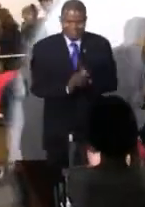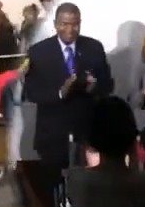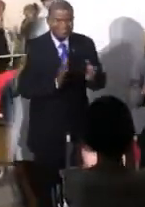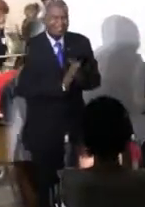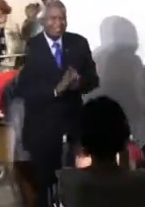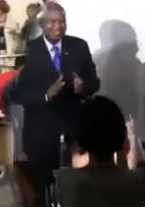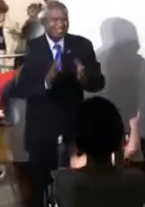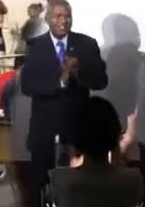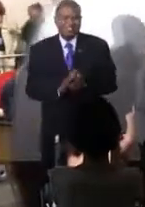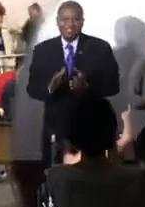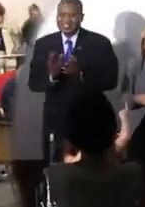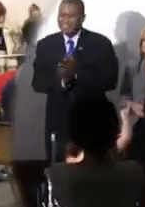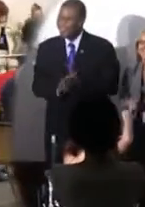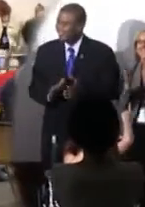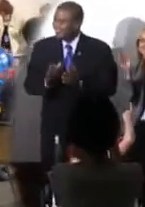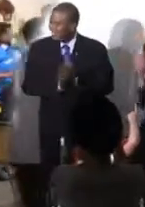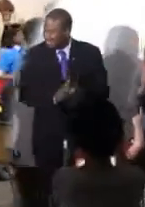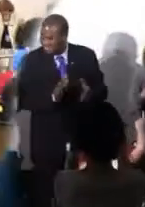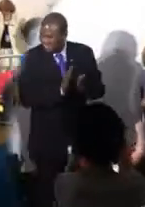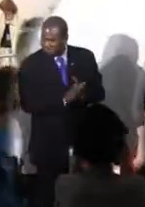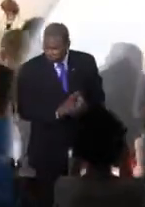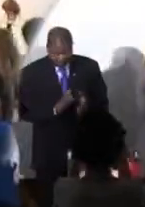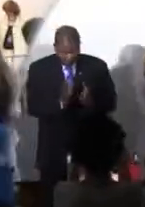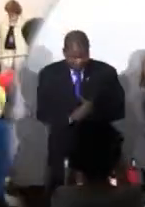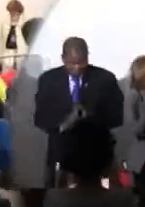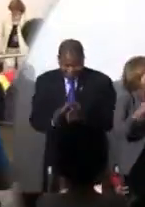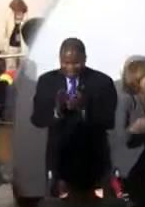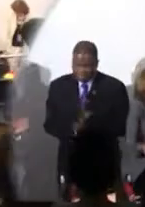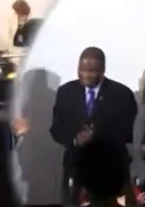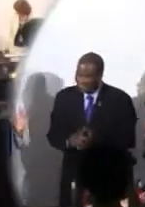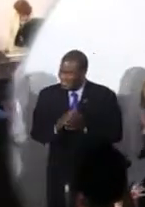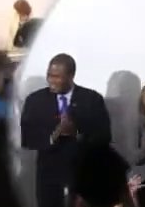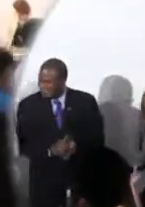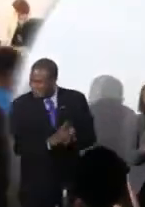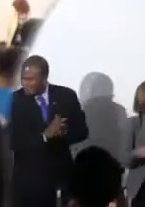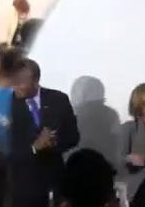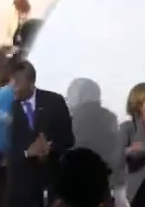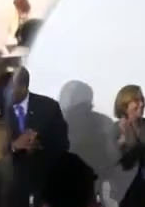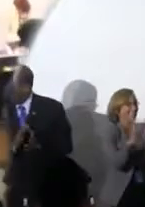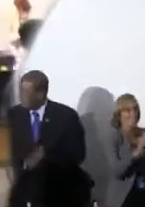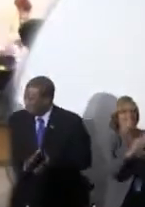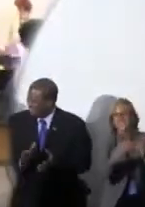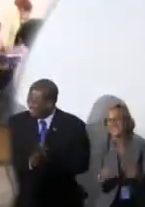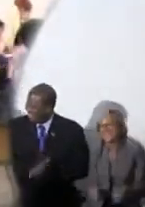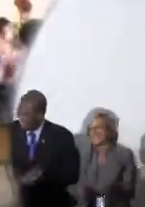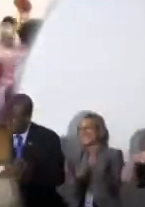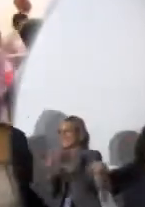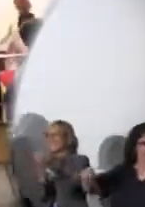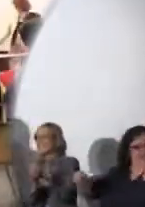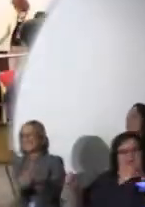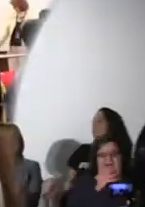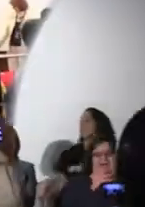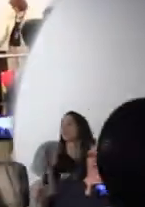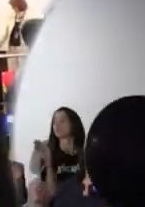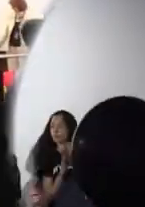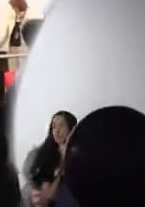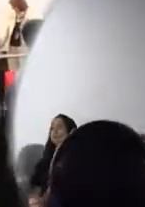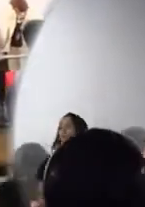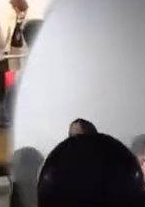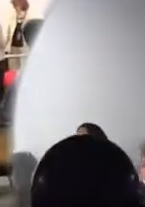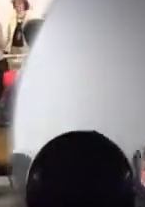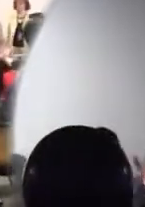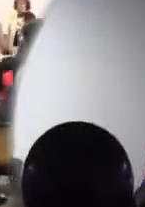girlfriend, grab a boyfriend, sweaty out. Let's dance. Move your whole body and let's start the party.